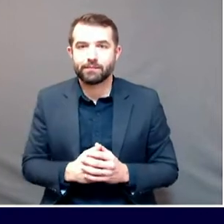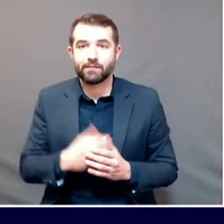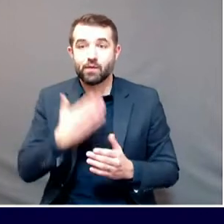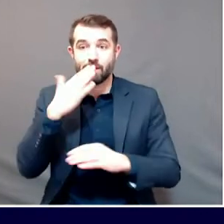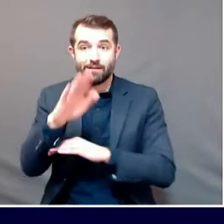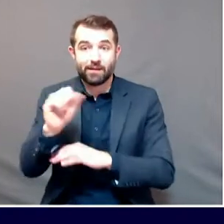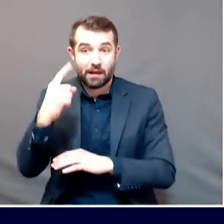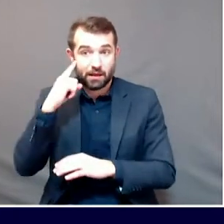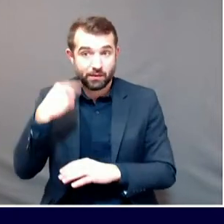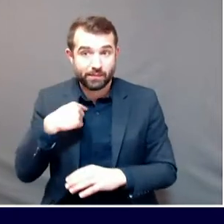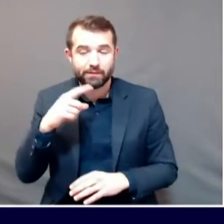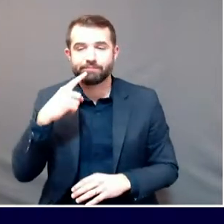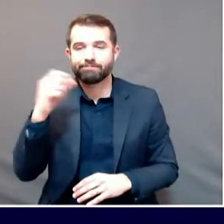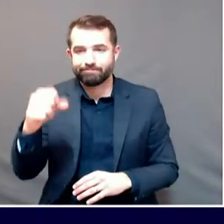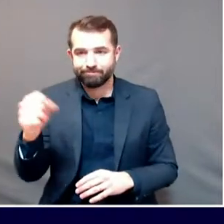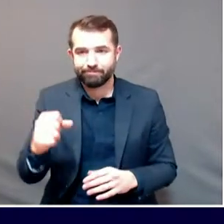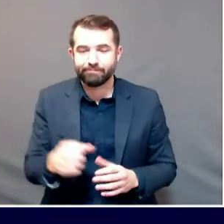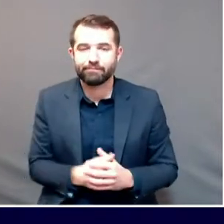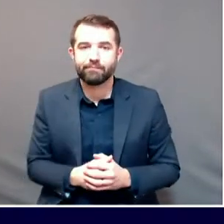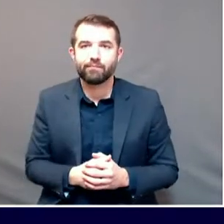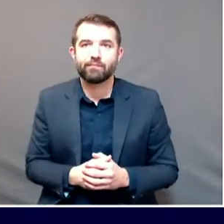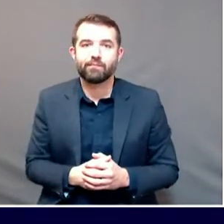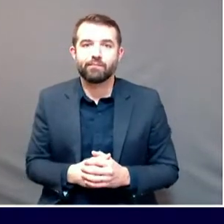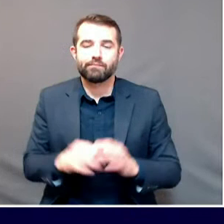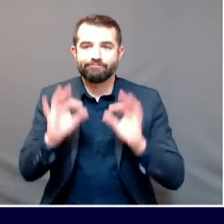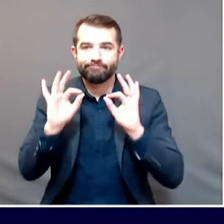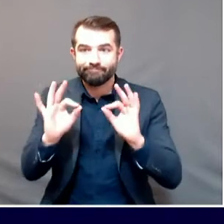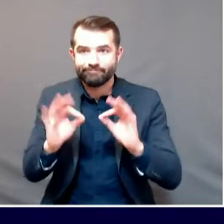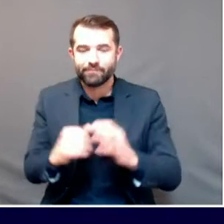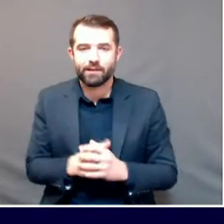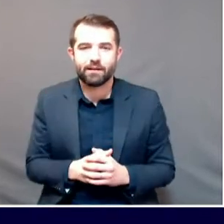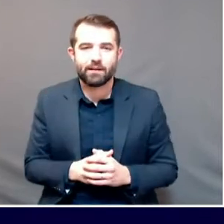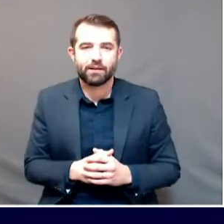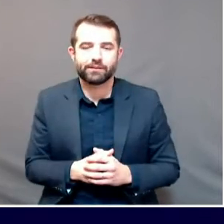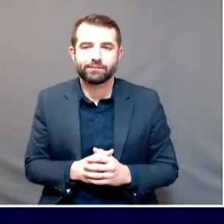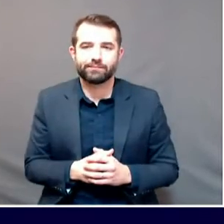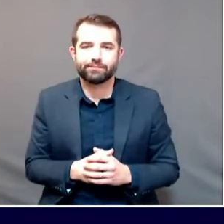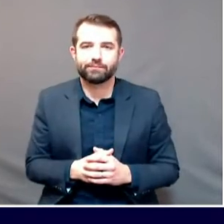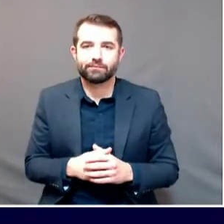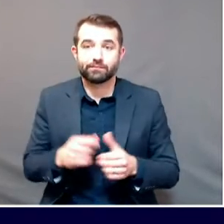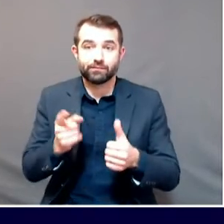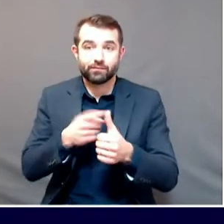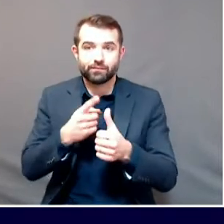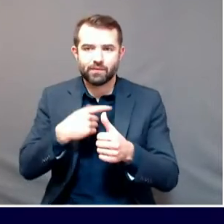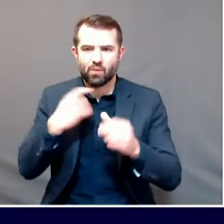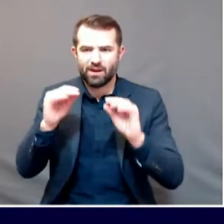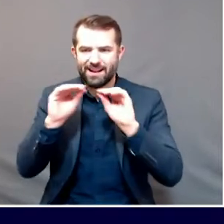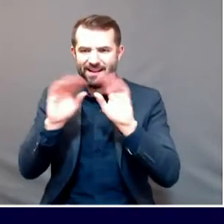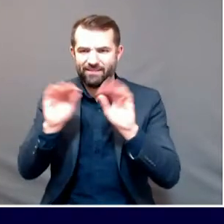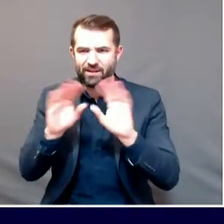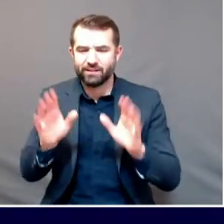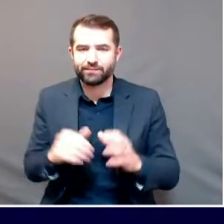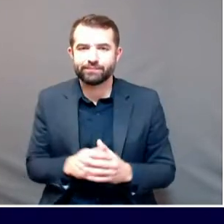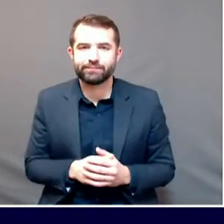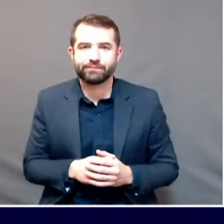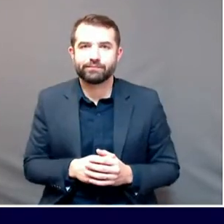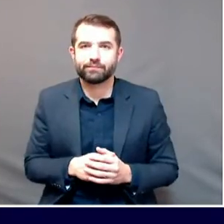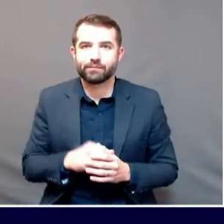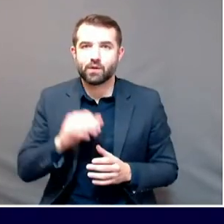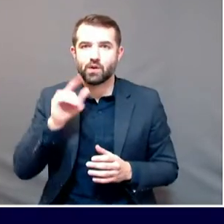ahead. Perfect. So first thing, I just had like a clarification question. The press release mentioned that